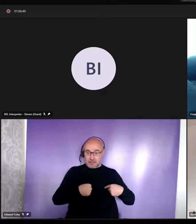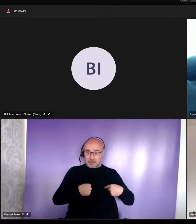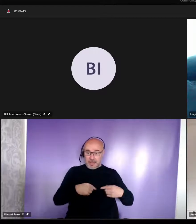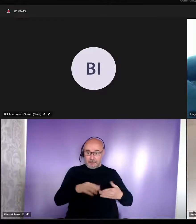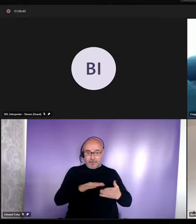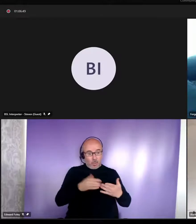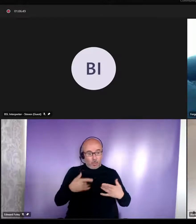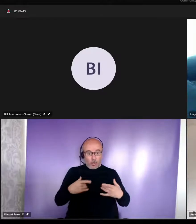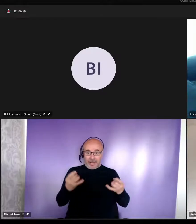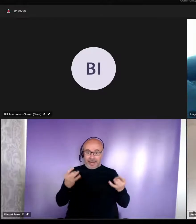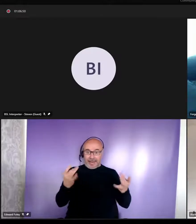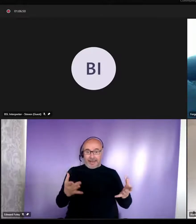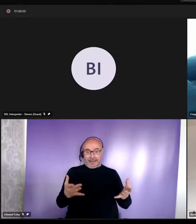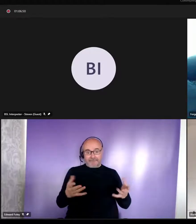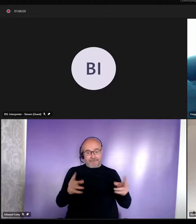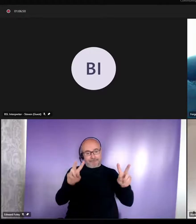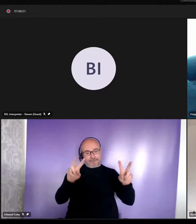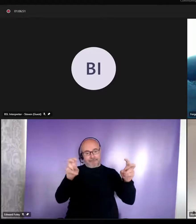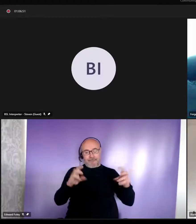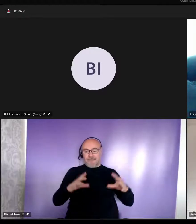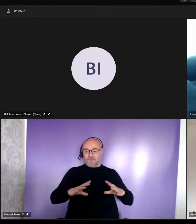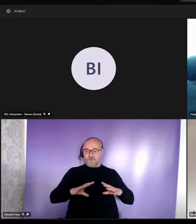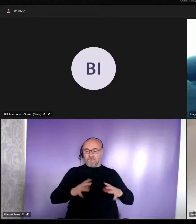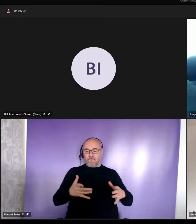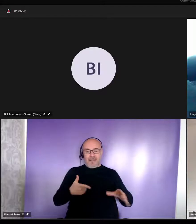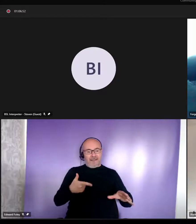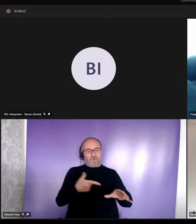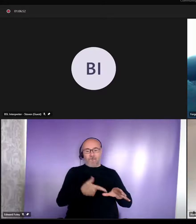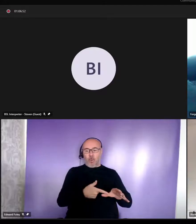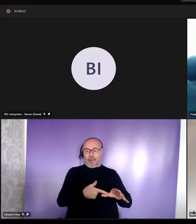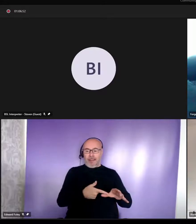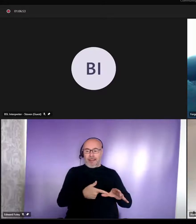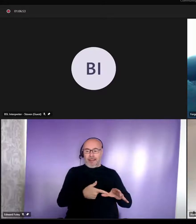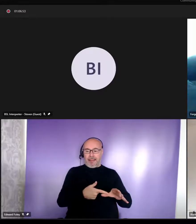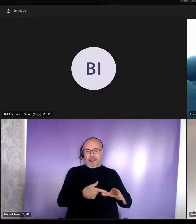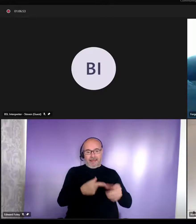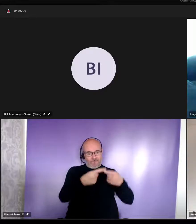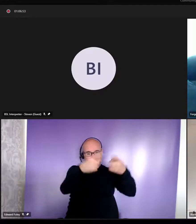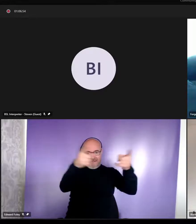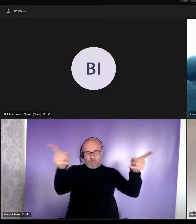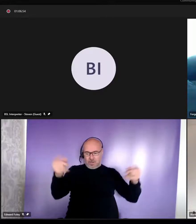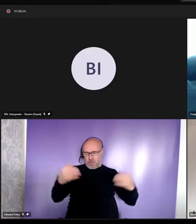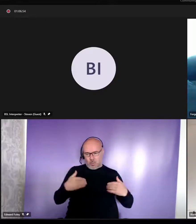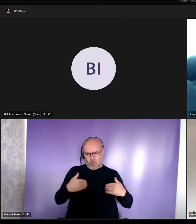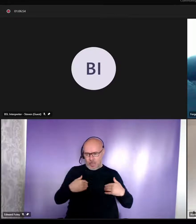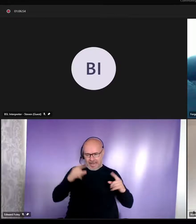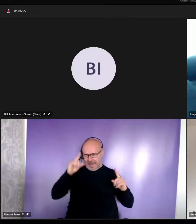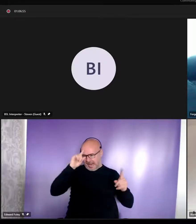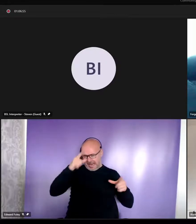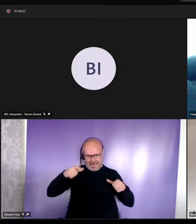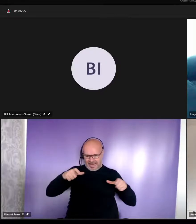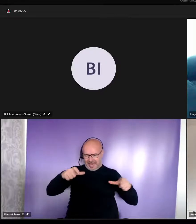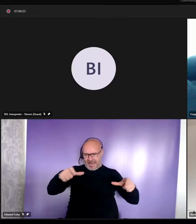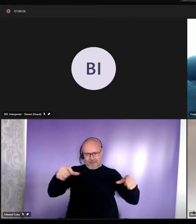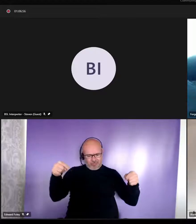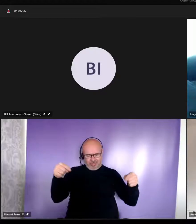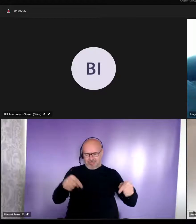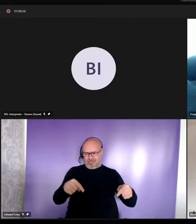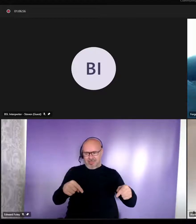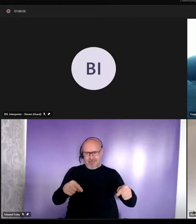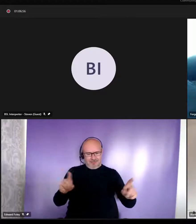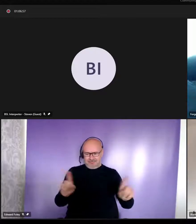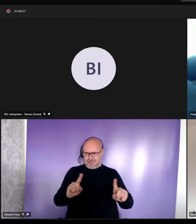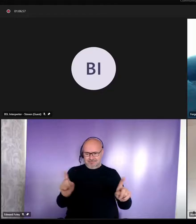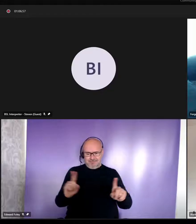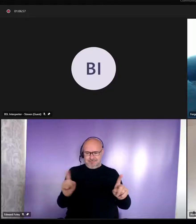for the public to use these. I don't think that's a sustainable position for the council to continue like